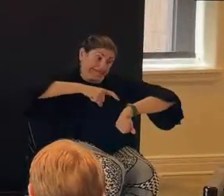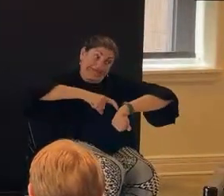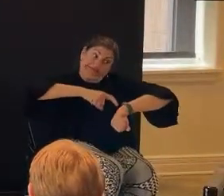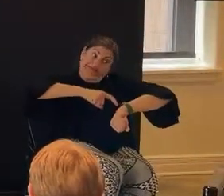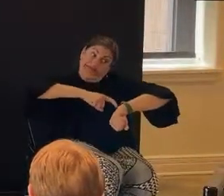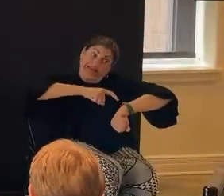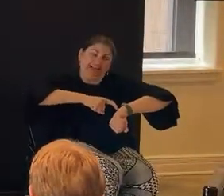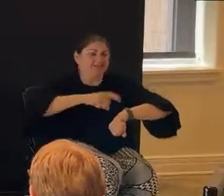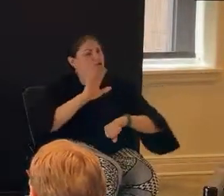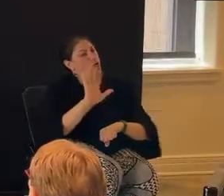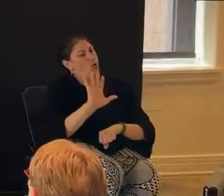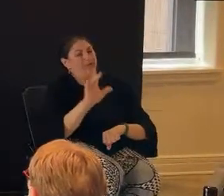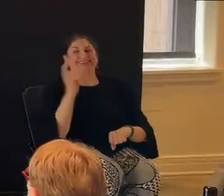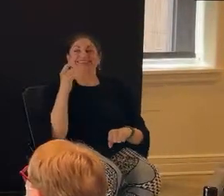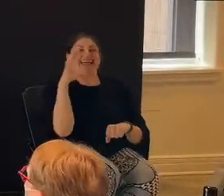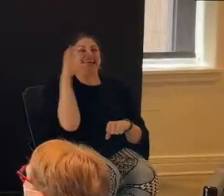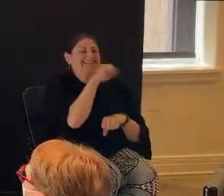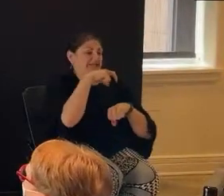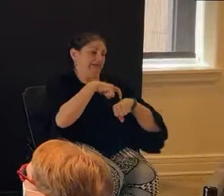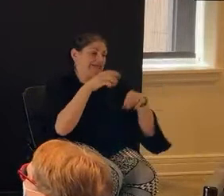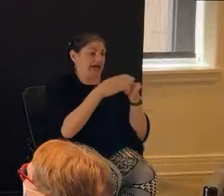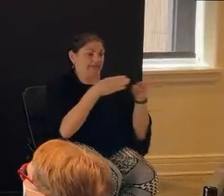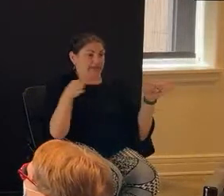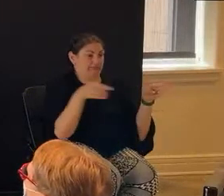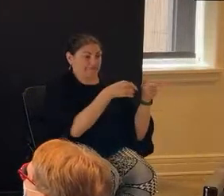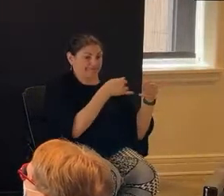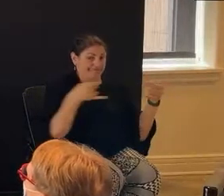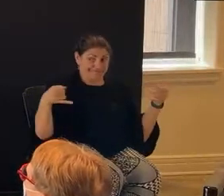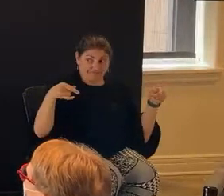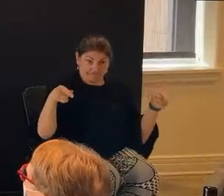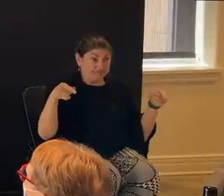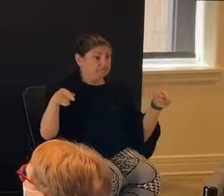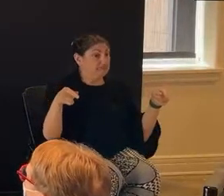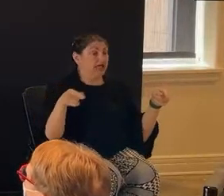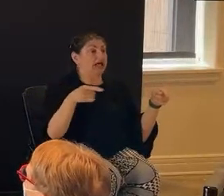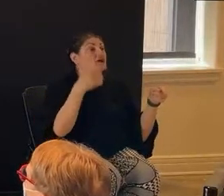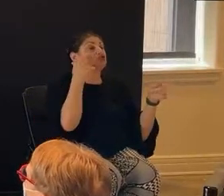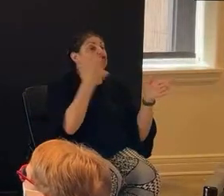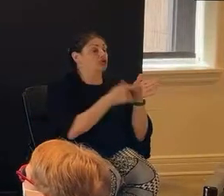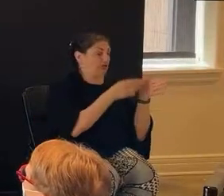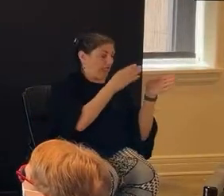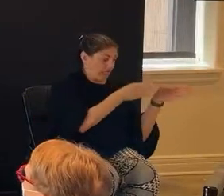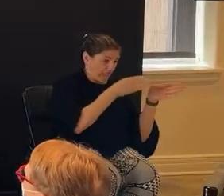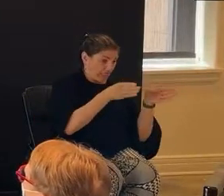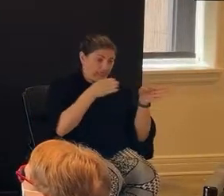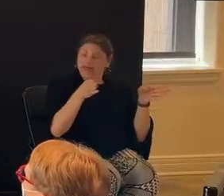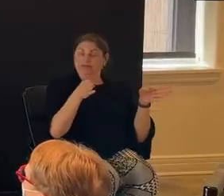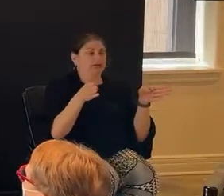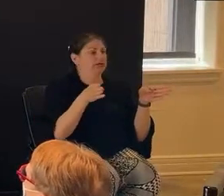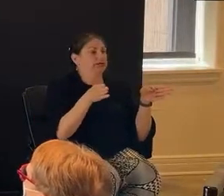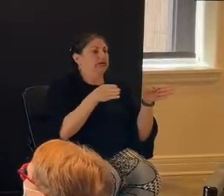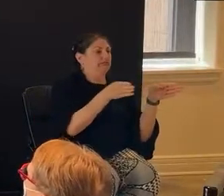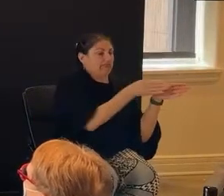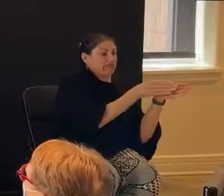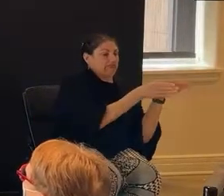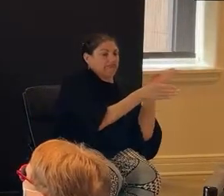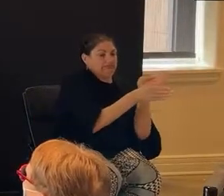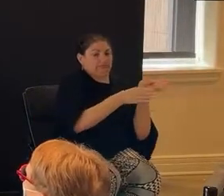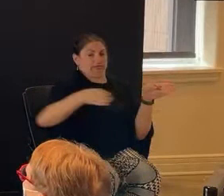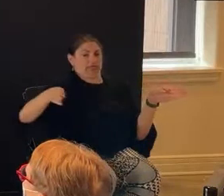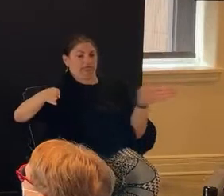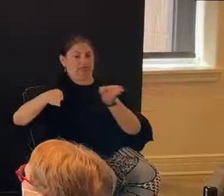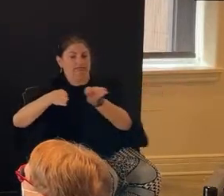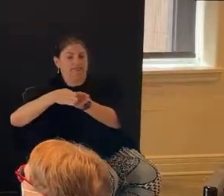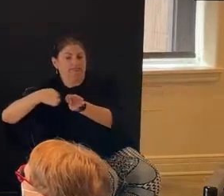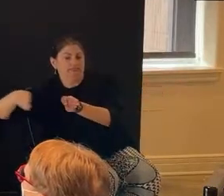those quakes, and you can see they're not regularly spaced. Some occurred 200 years apart. Others were 1,000 years apart. But